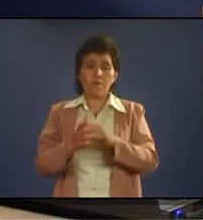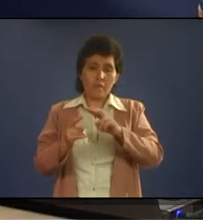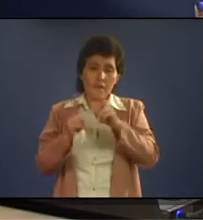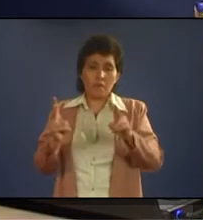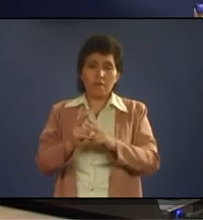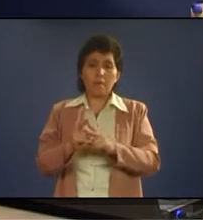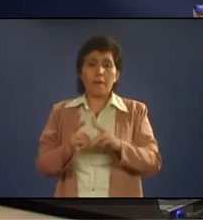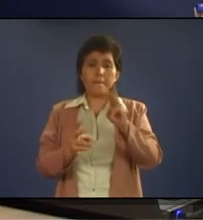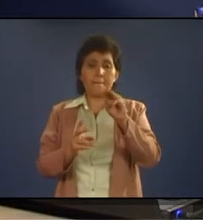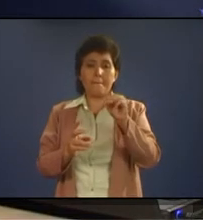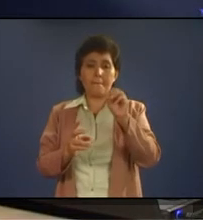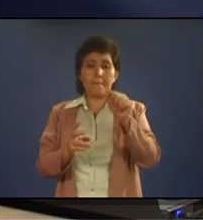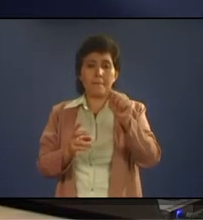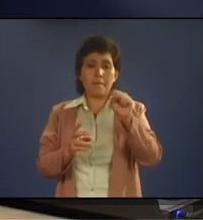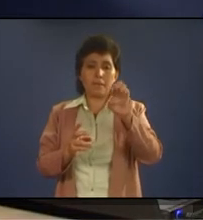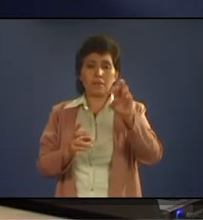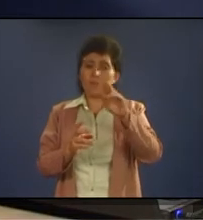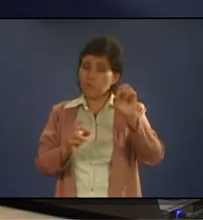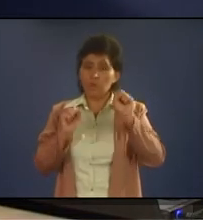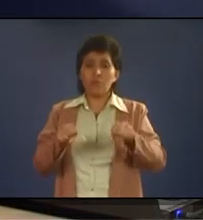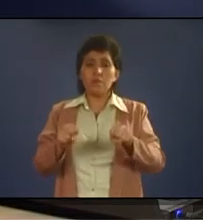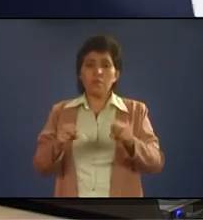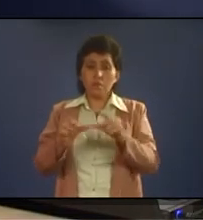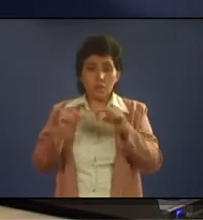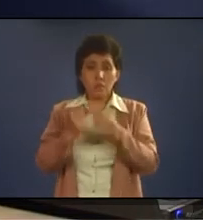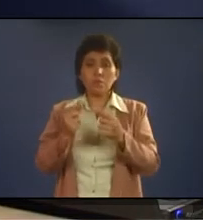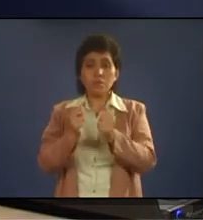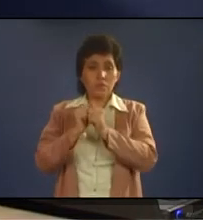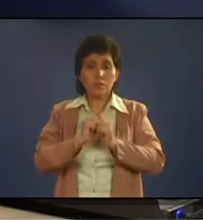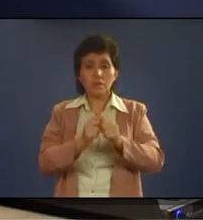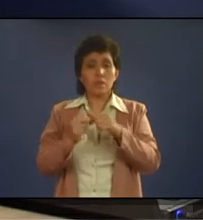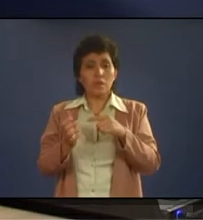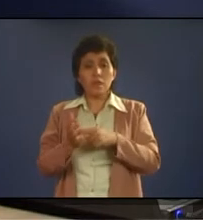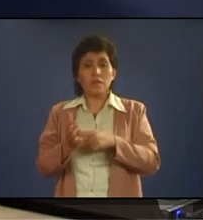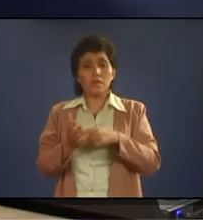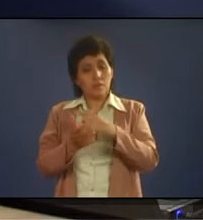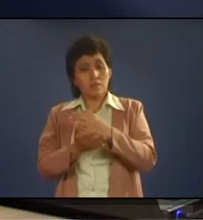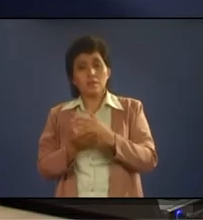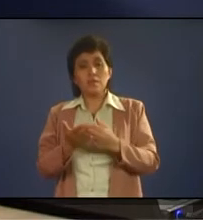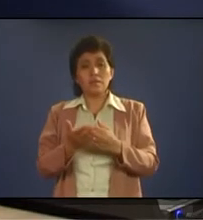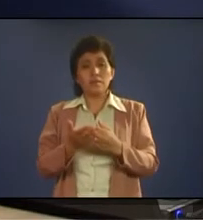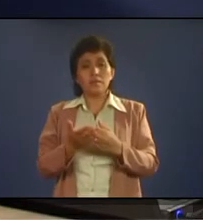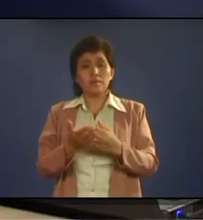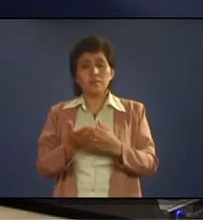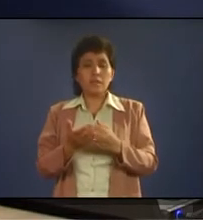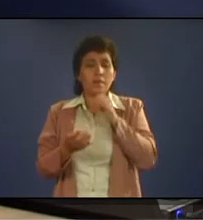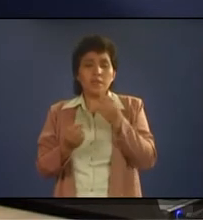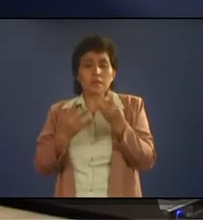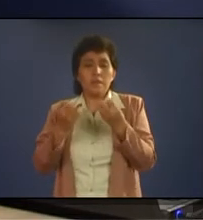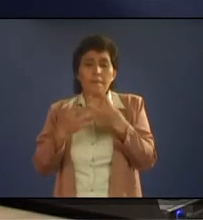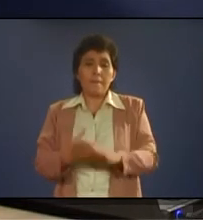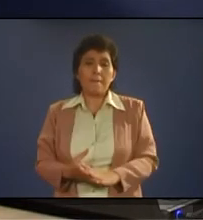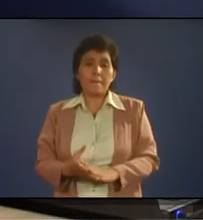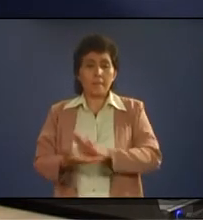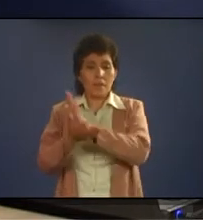car. Okay, we can group together, and there are some cars available, not too many. Yep. And so